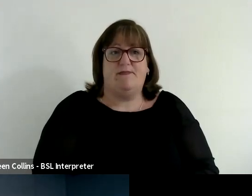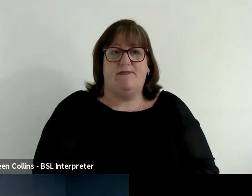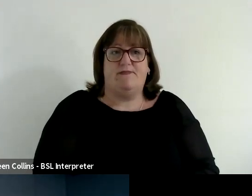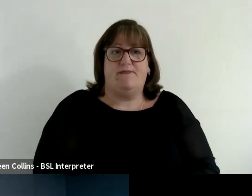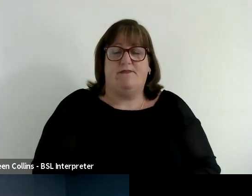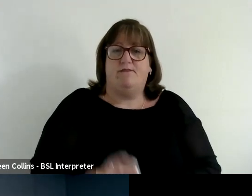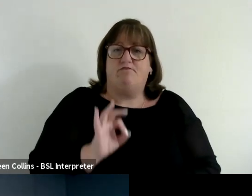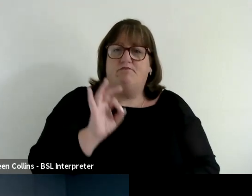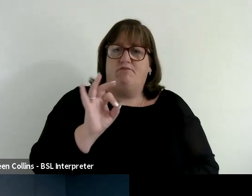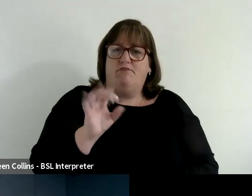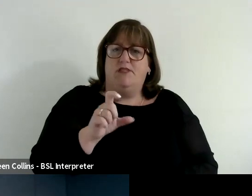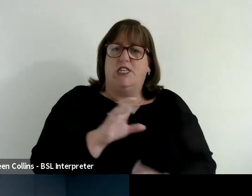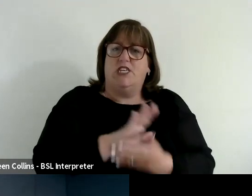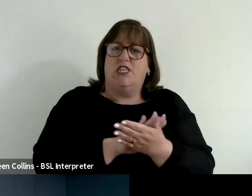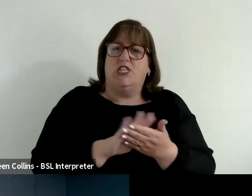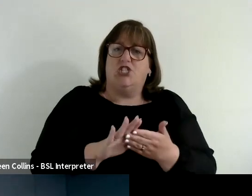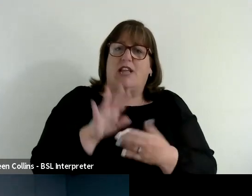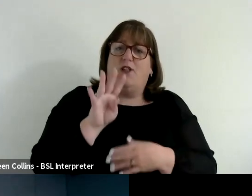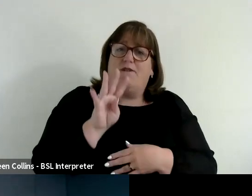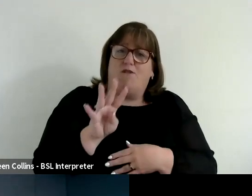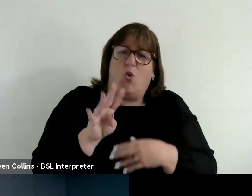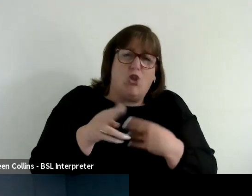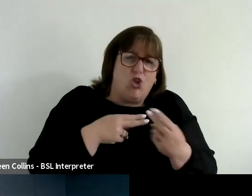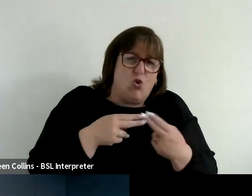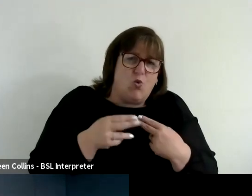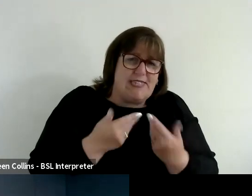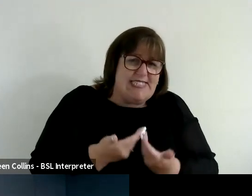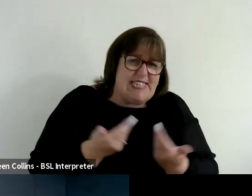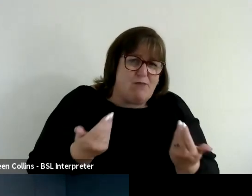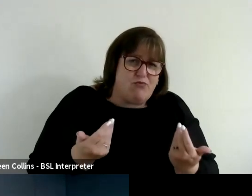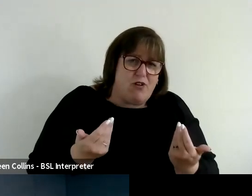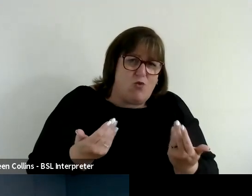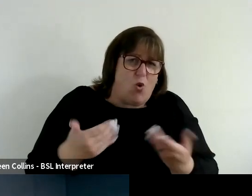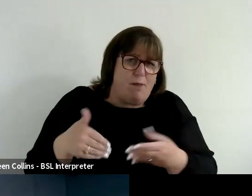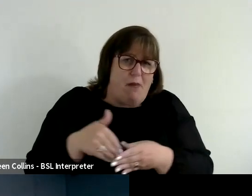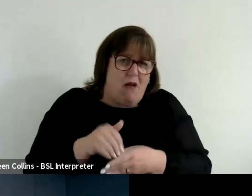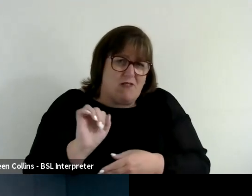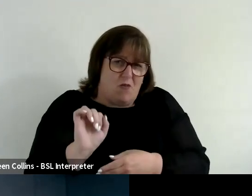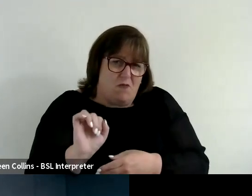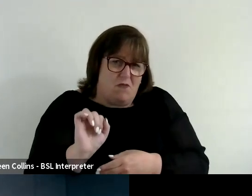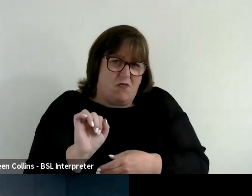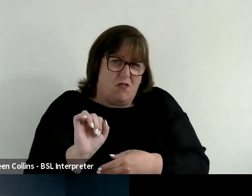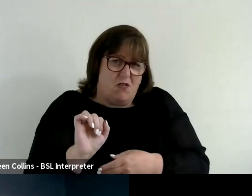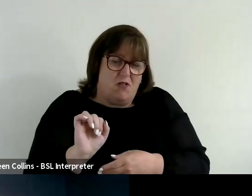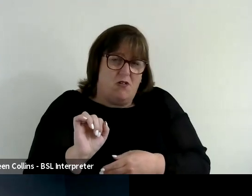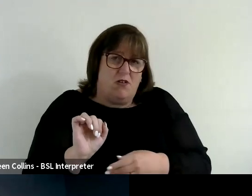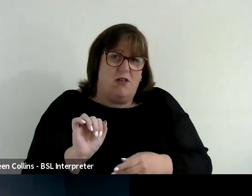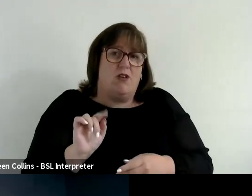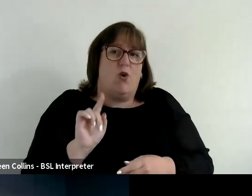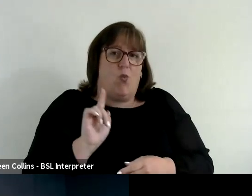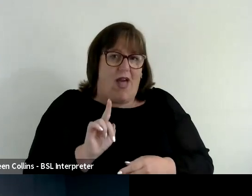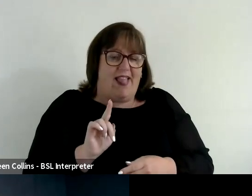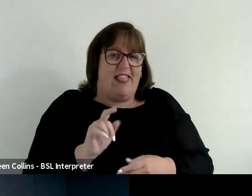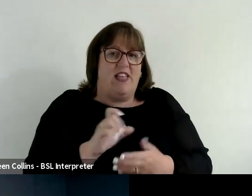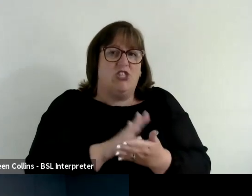News separate or is it part of what you do? So Channel 4 News is actually produced by